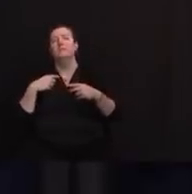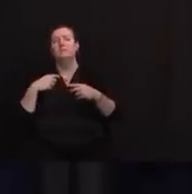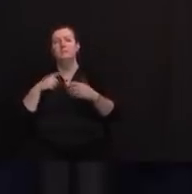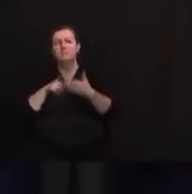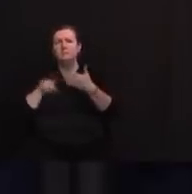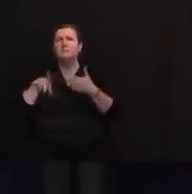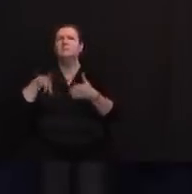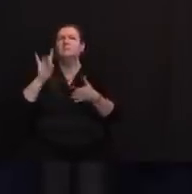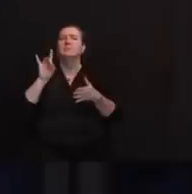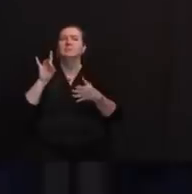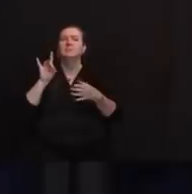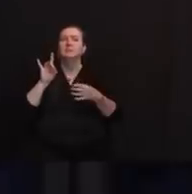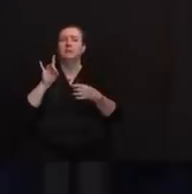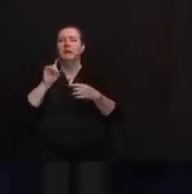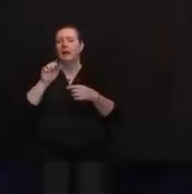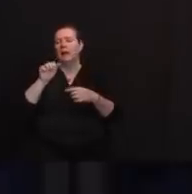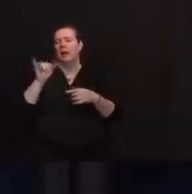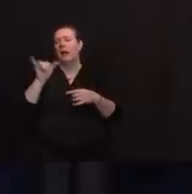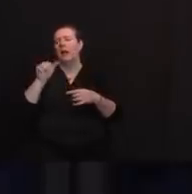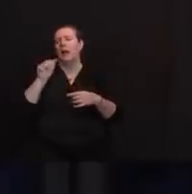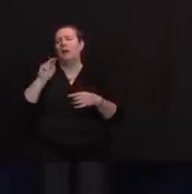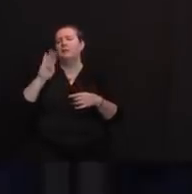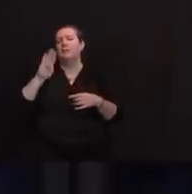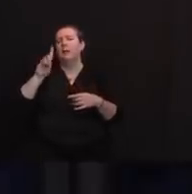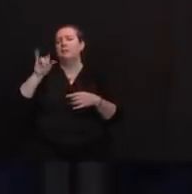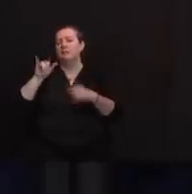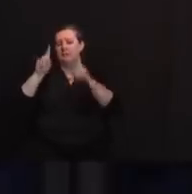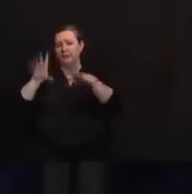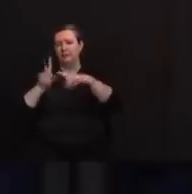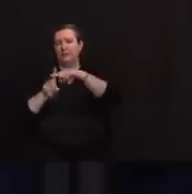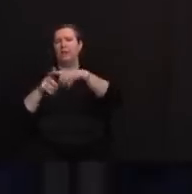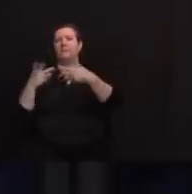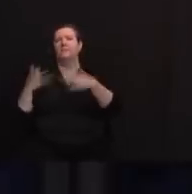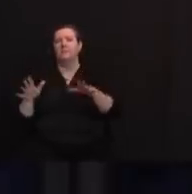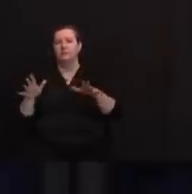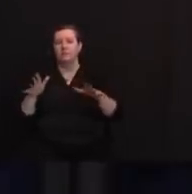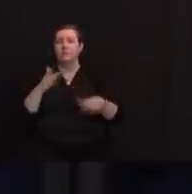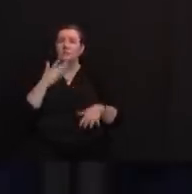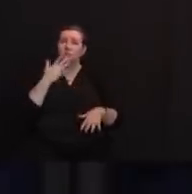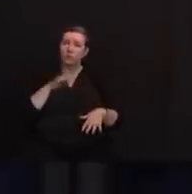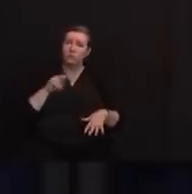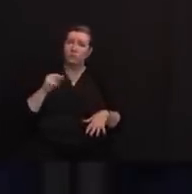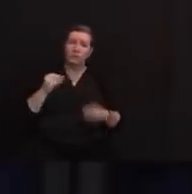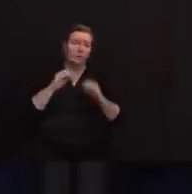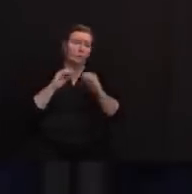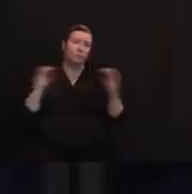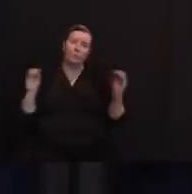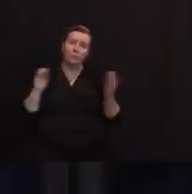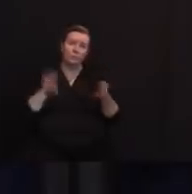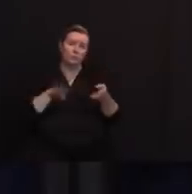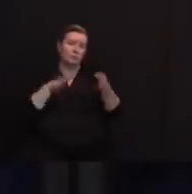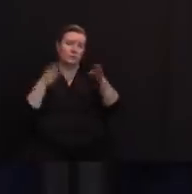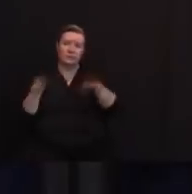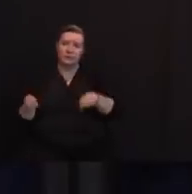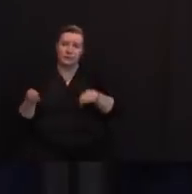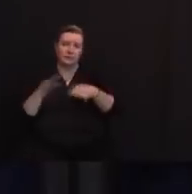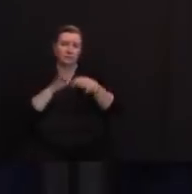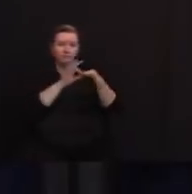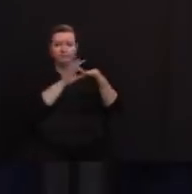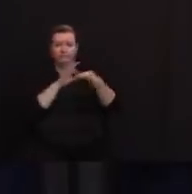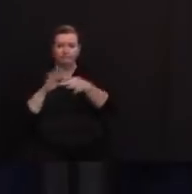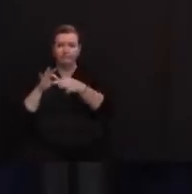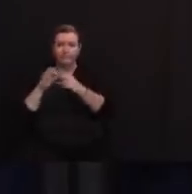were positive to COVID-19. Fortunately, in New Jersey, there are no deaths associated